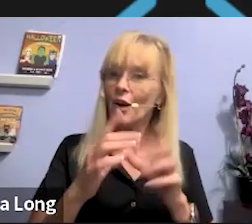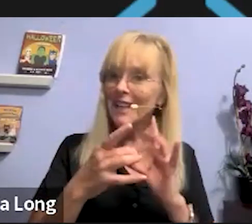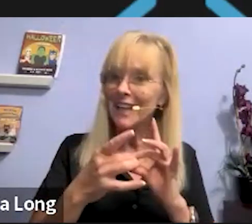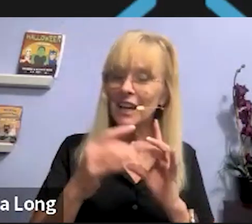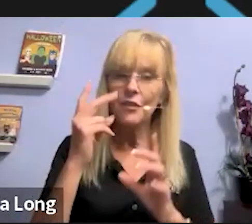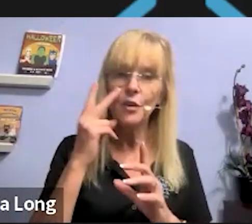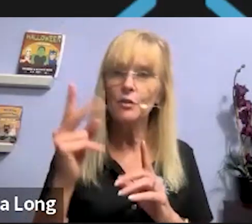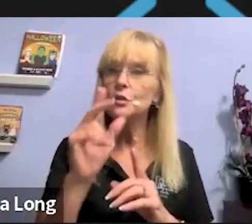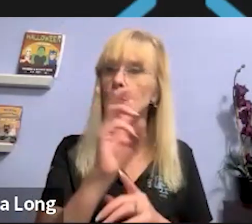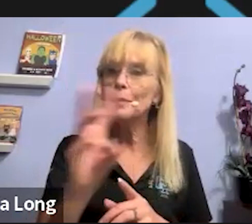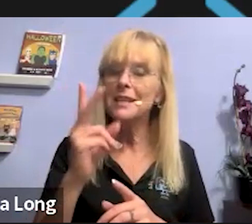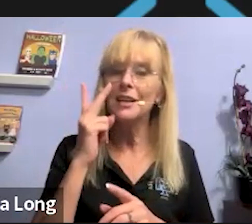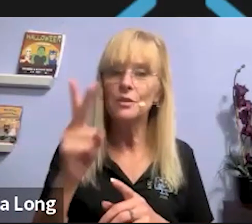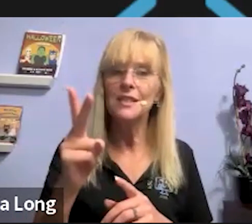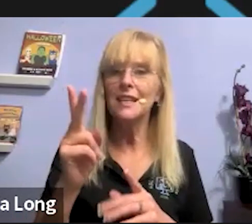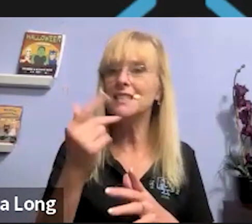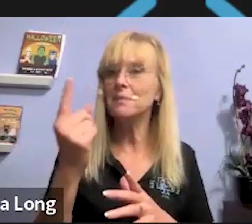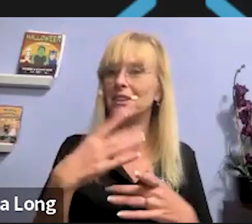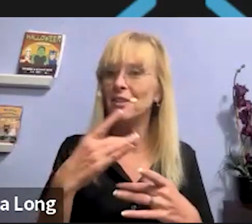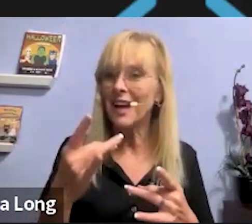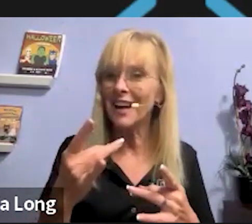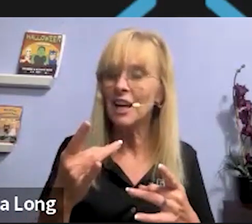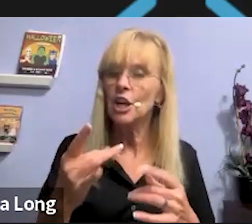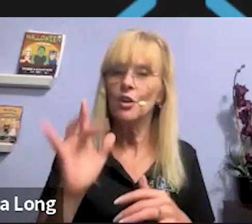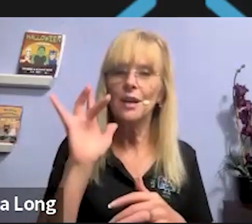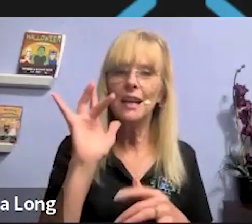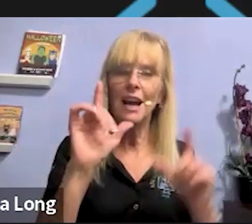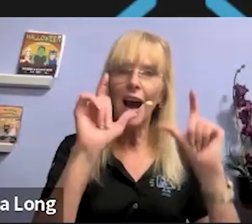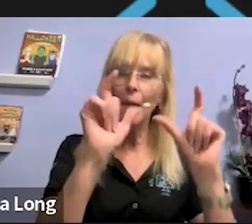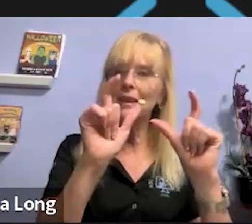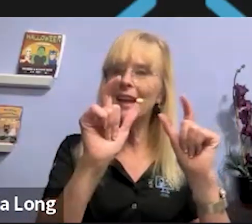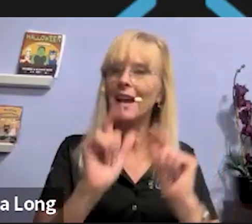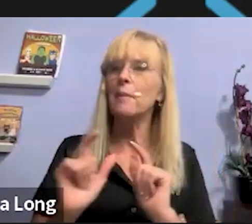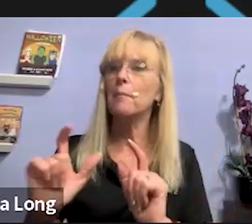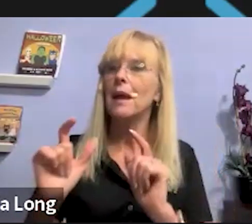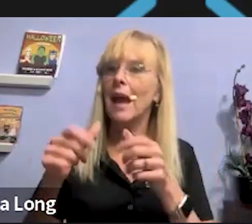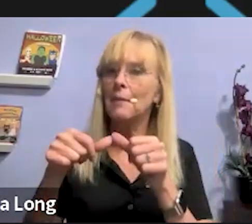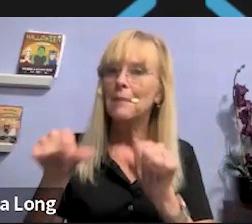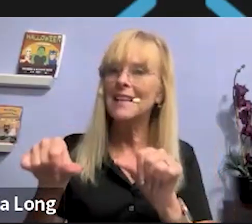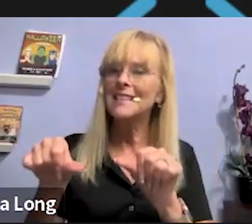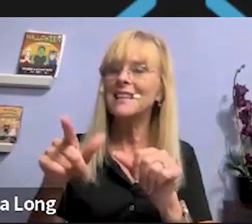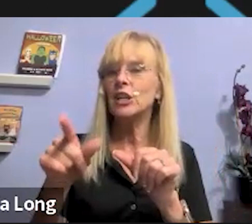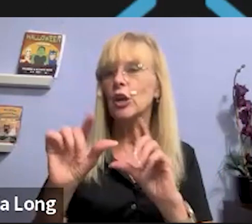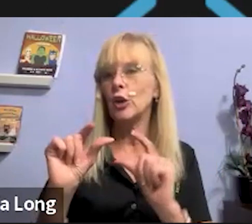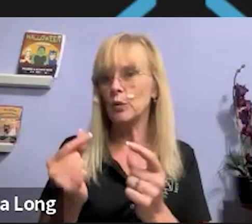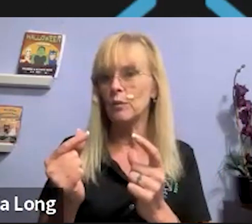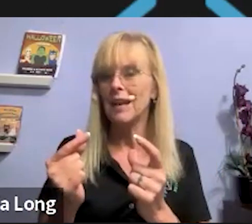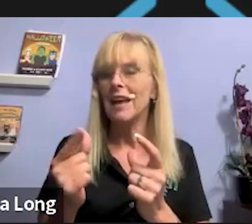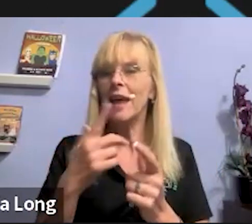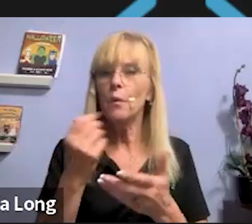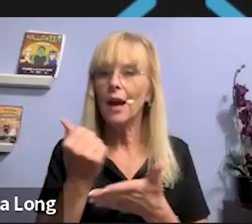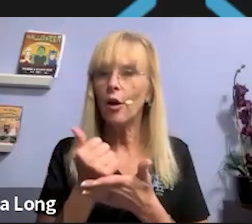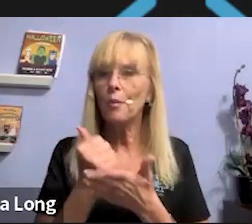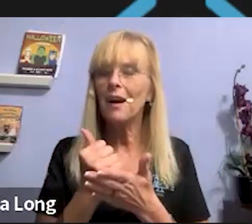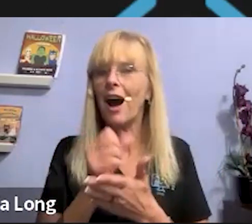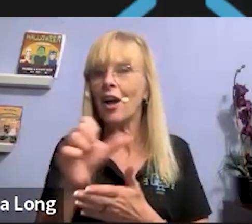Share our link. If you go to the website, you see something you like, you can copy that and paste it in a group.